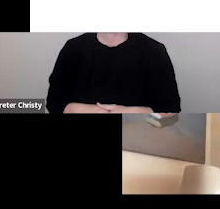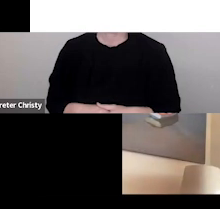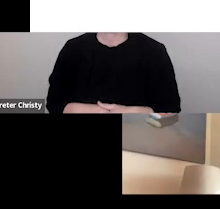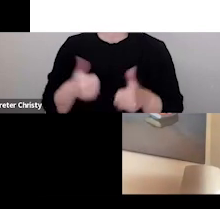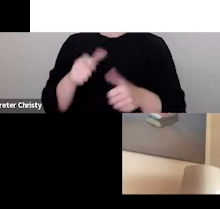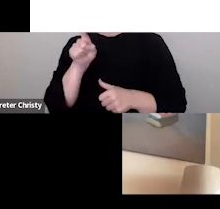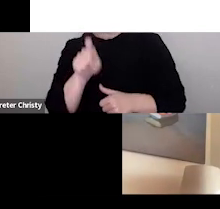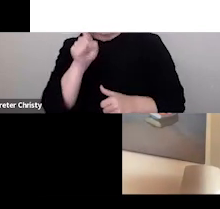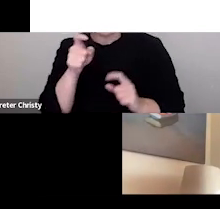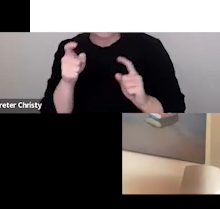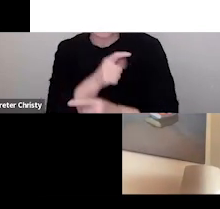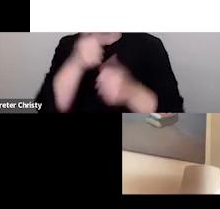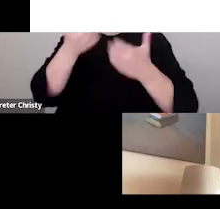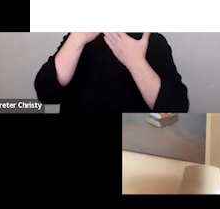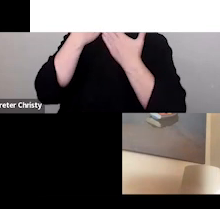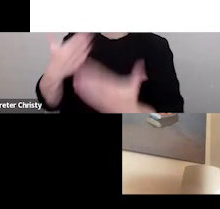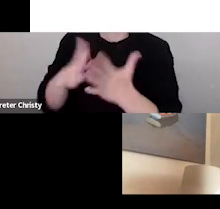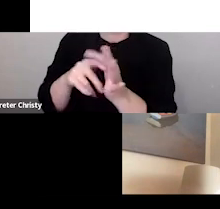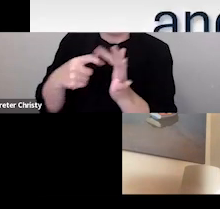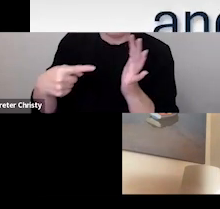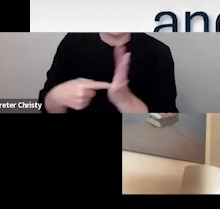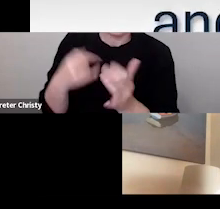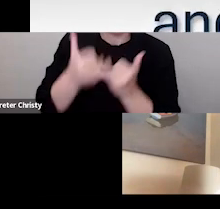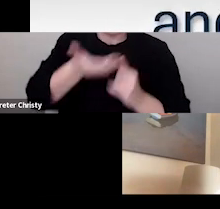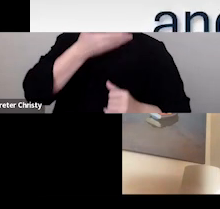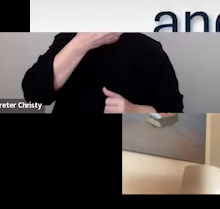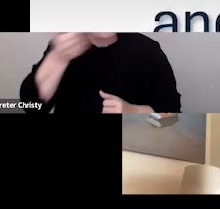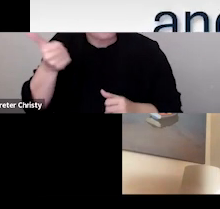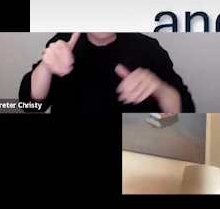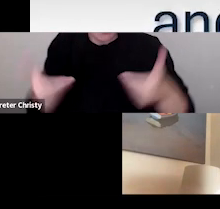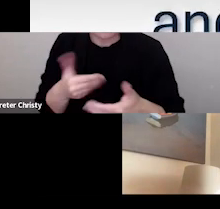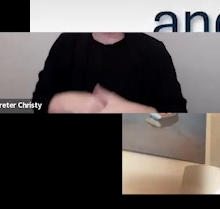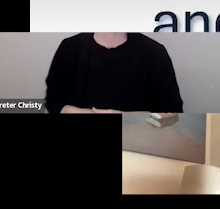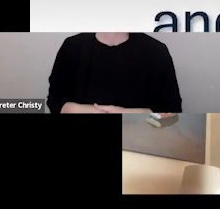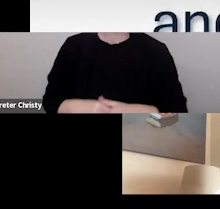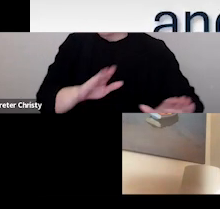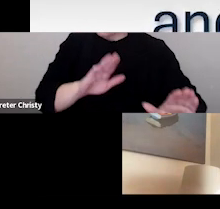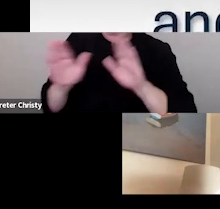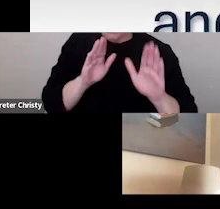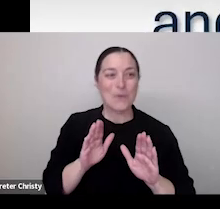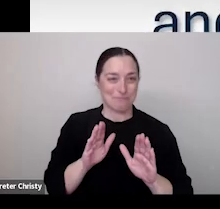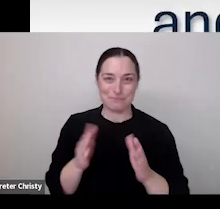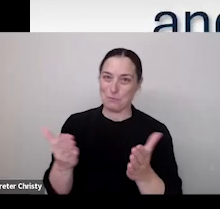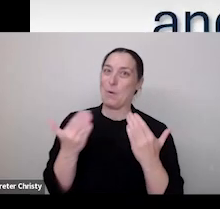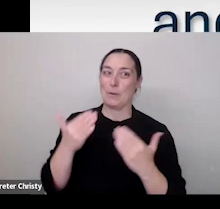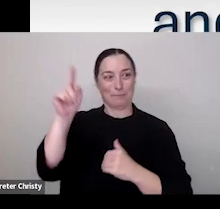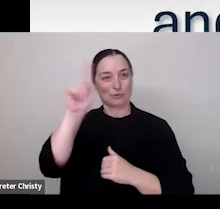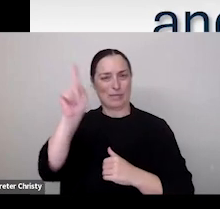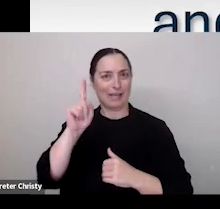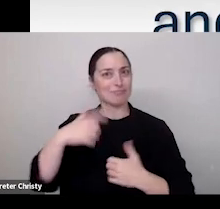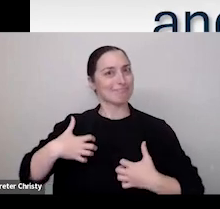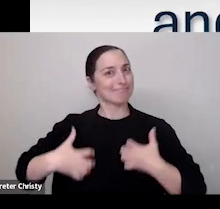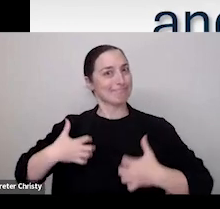There we go. Thanks so much, Margaret, for that warm introduction. Welcome everyone to today's really